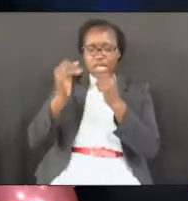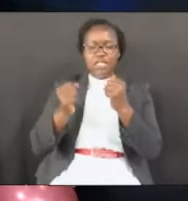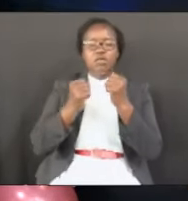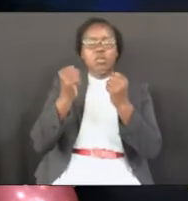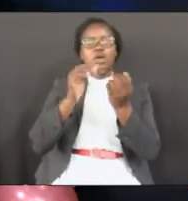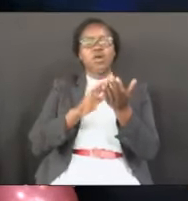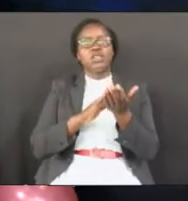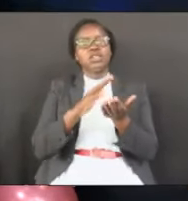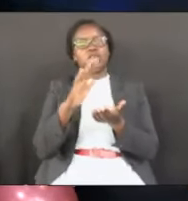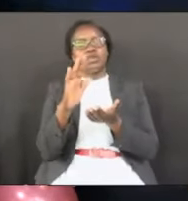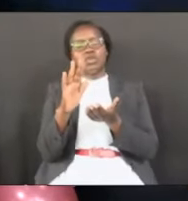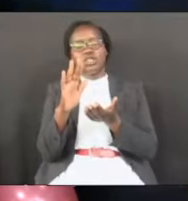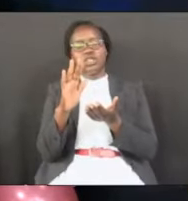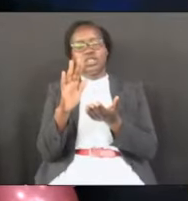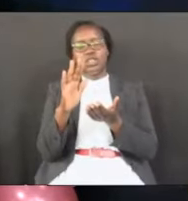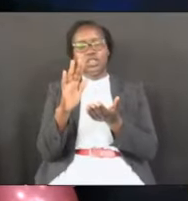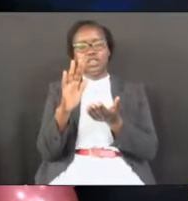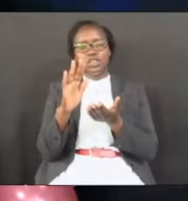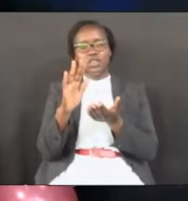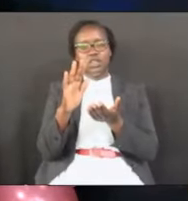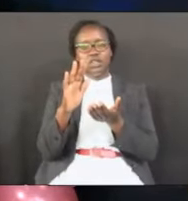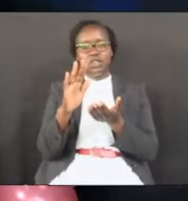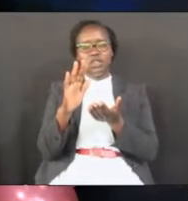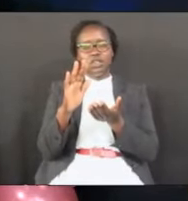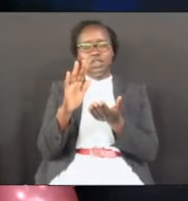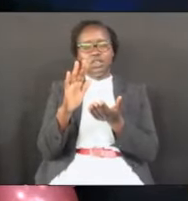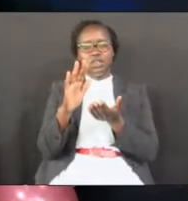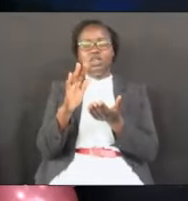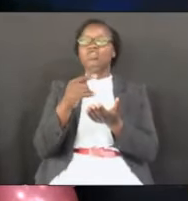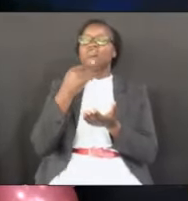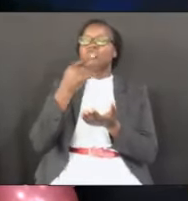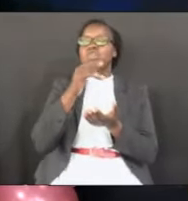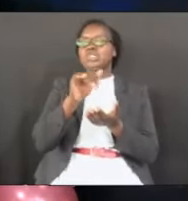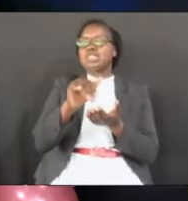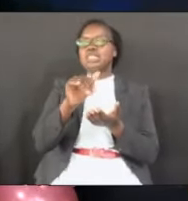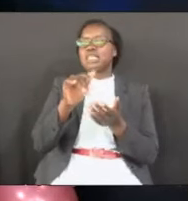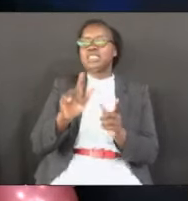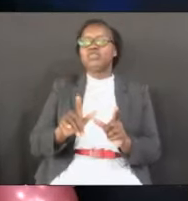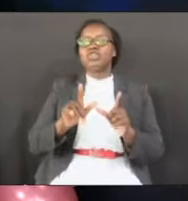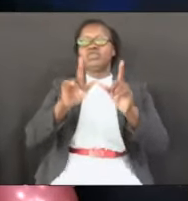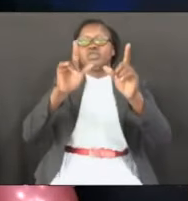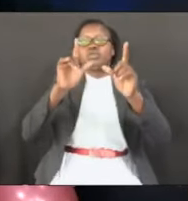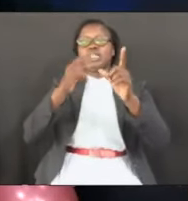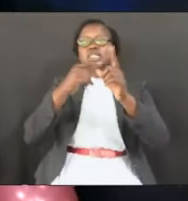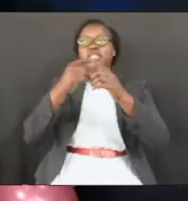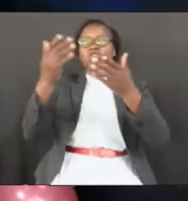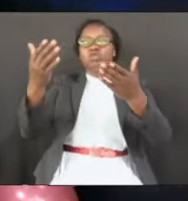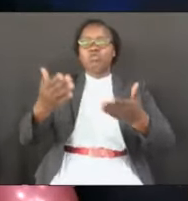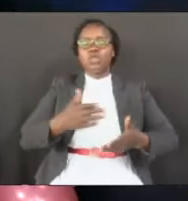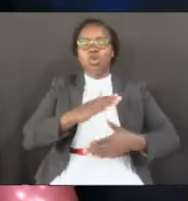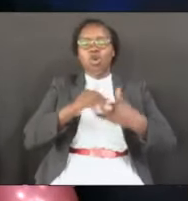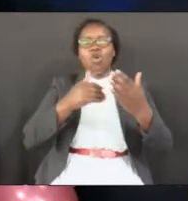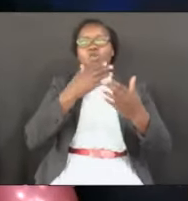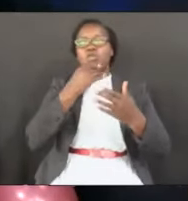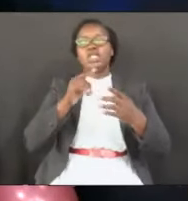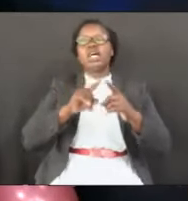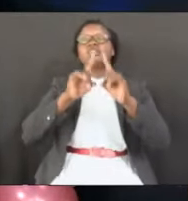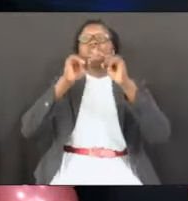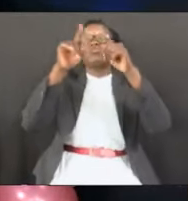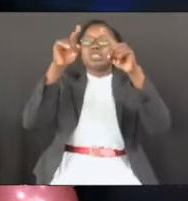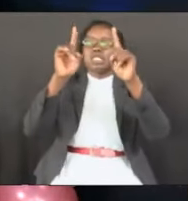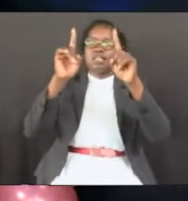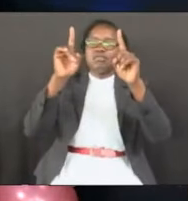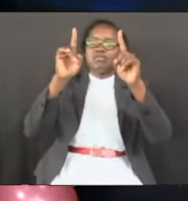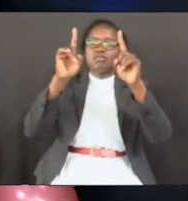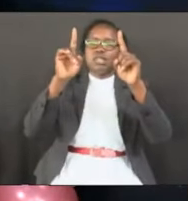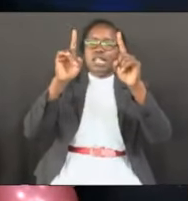power, and the glory. You said, "If you be lifted up, you shall draw all men unto yourself."